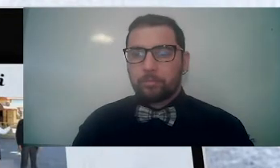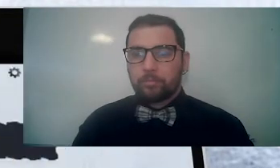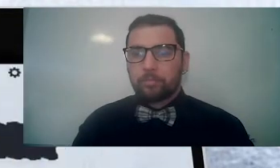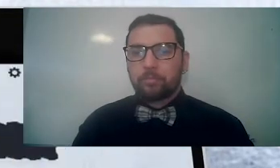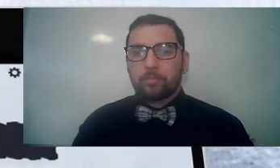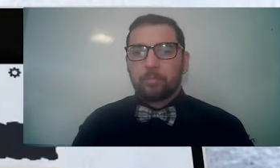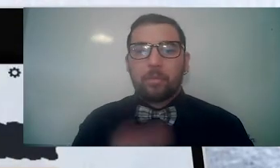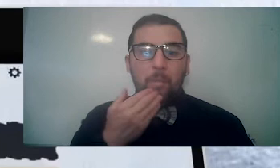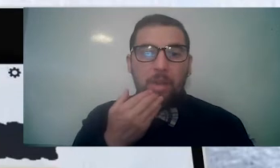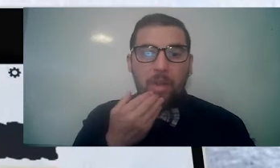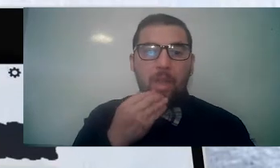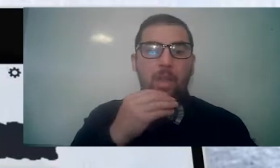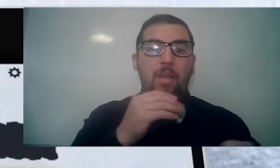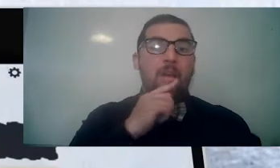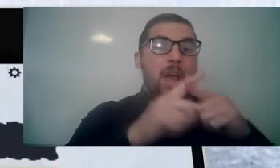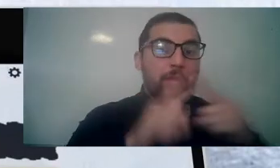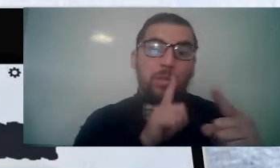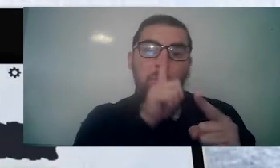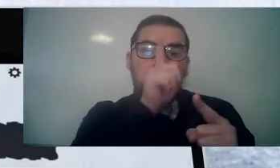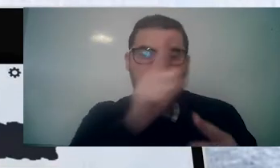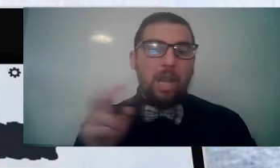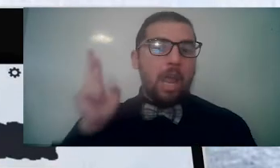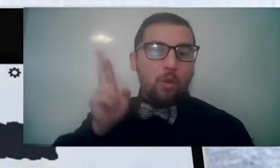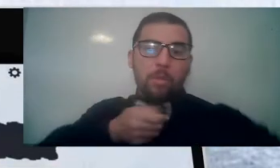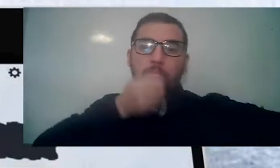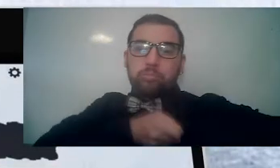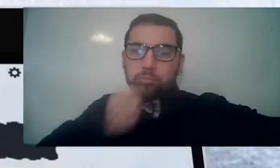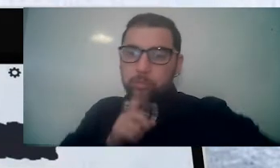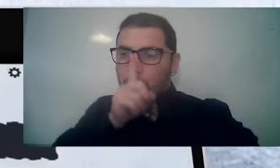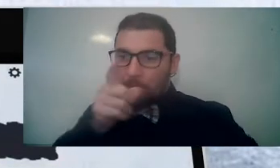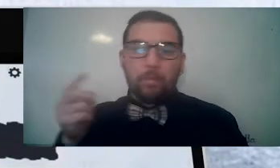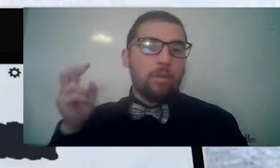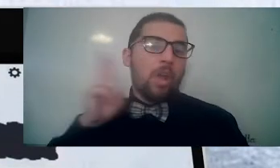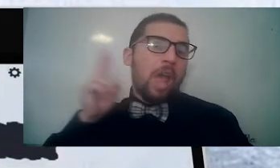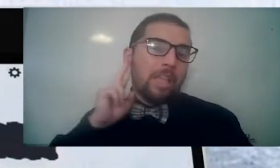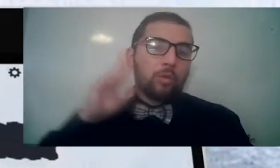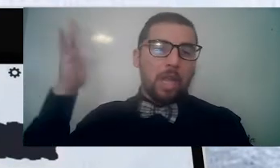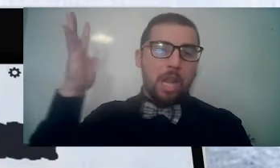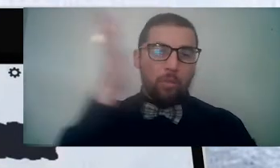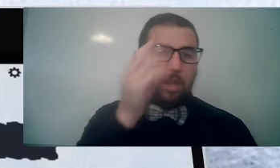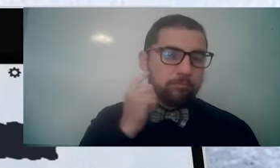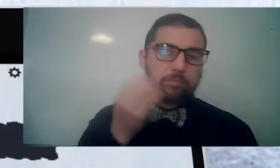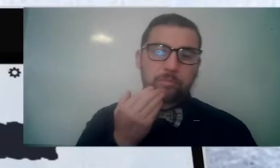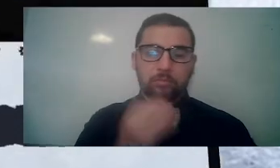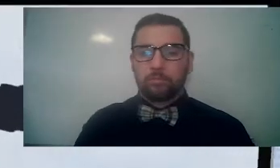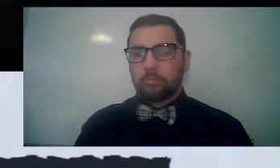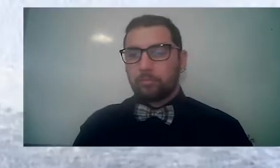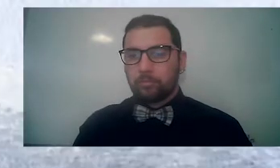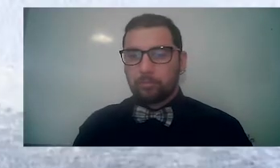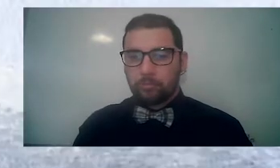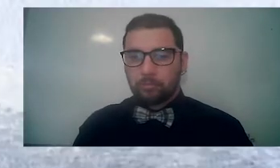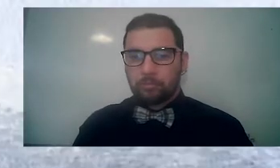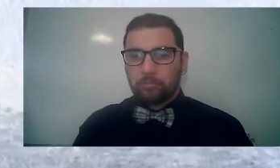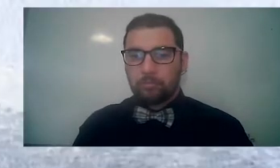mapuzungun. Kani ei mapuche ke shilka, ka alkatual mapuche ke yekawe, ka filkengen mlelo wal mapu